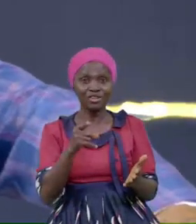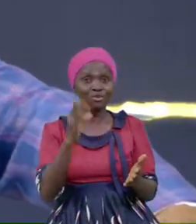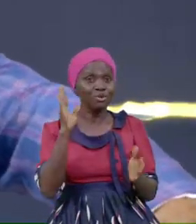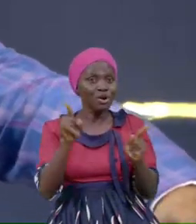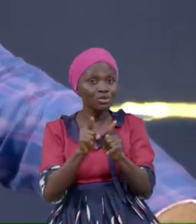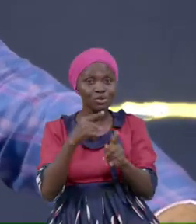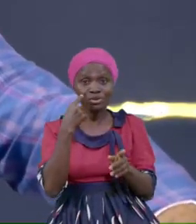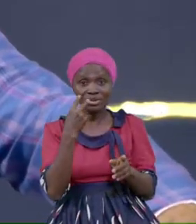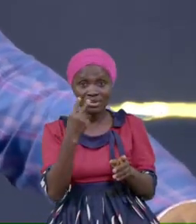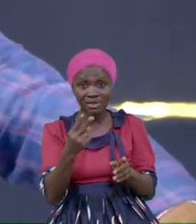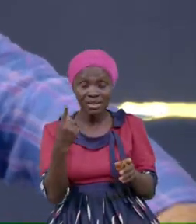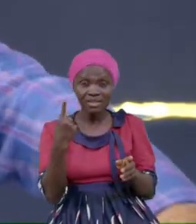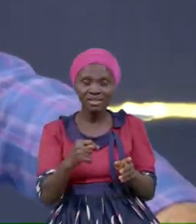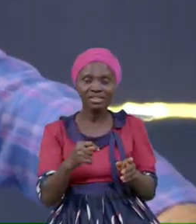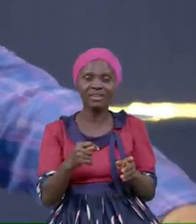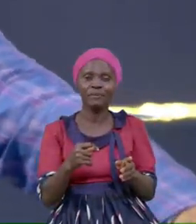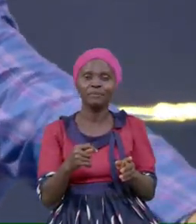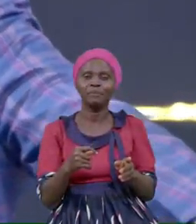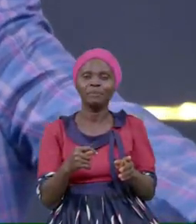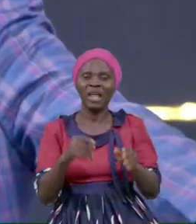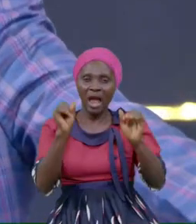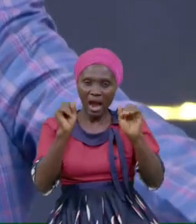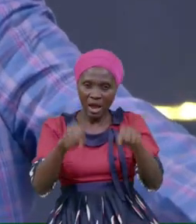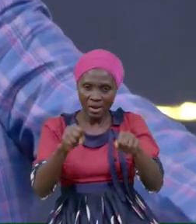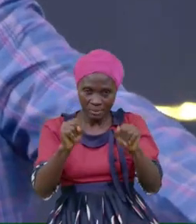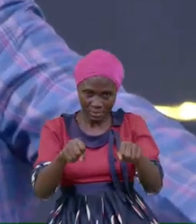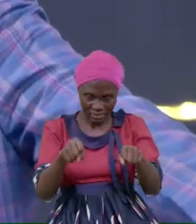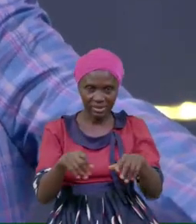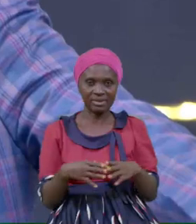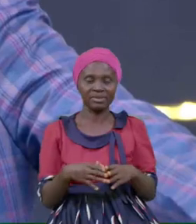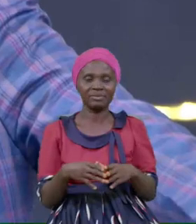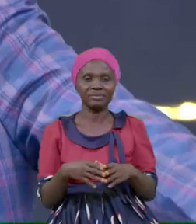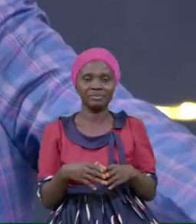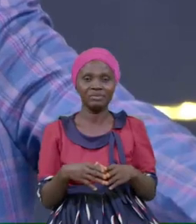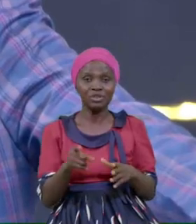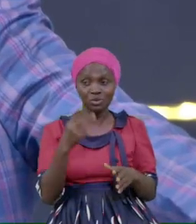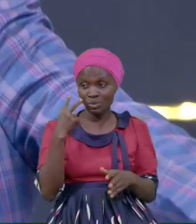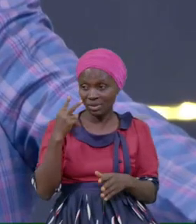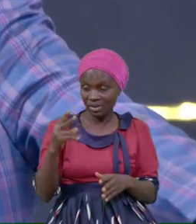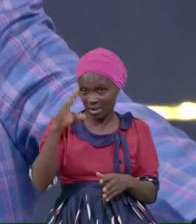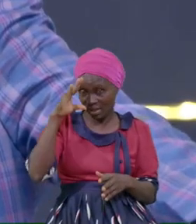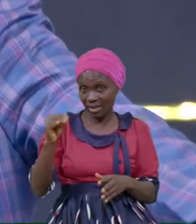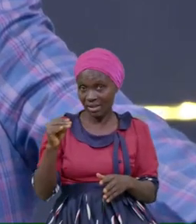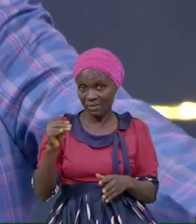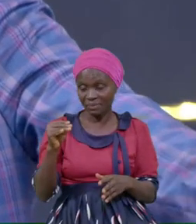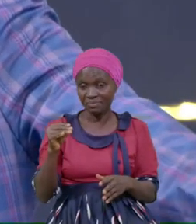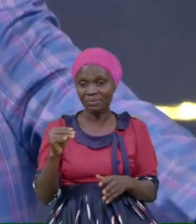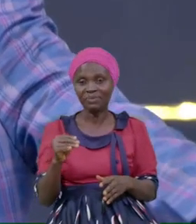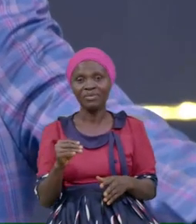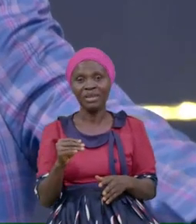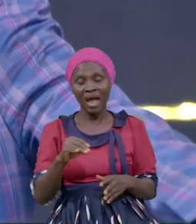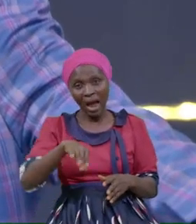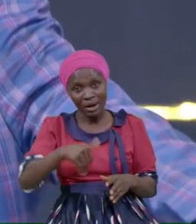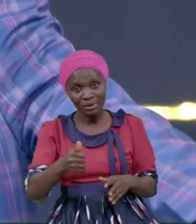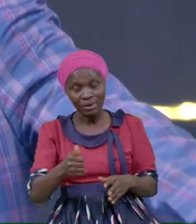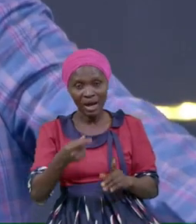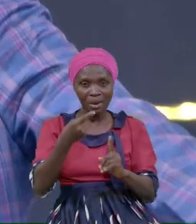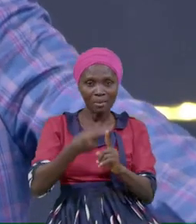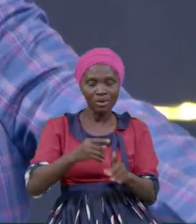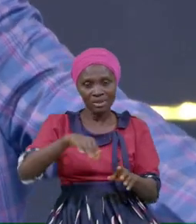tells you, I'm going to do this. You see him, another week, another month, it's done.